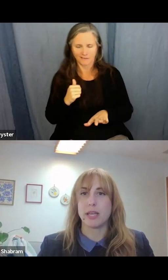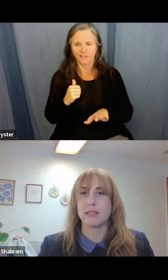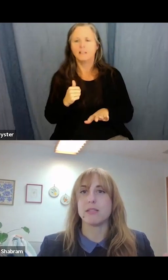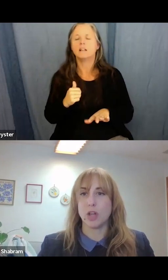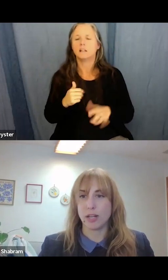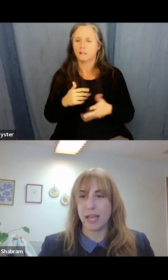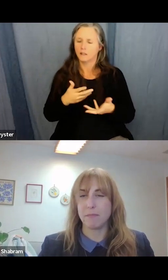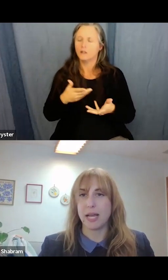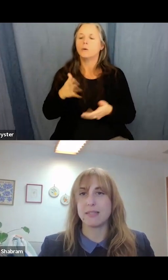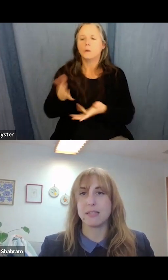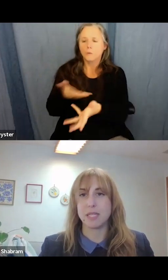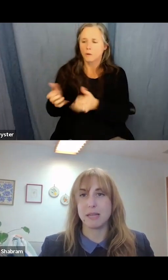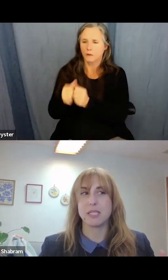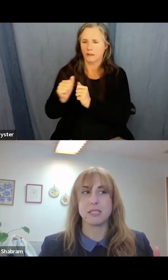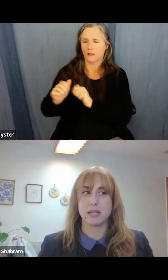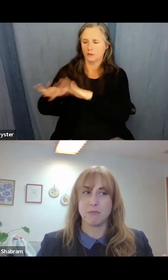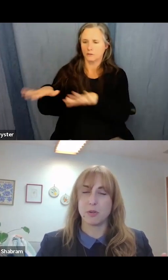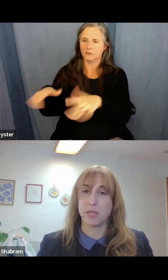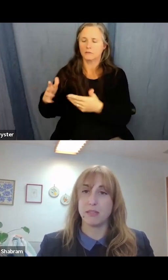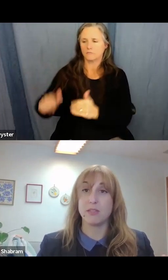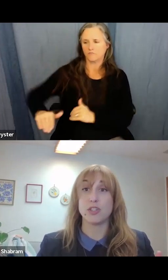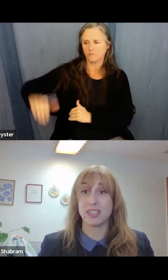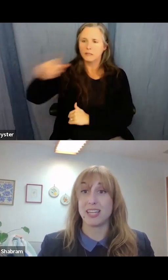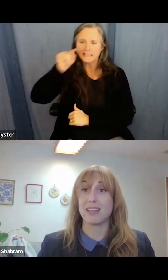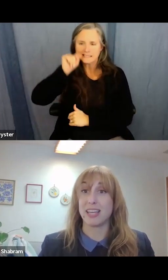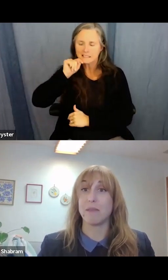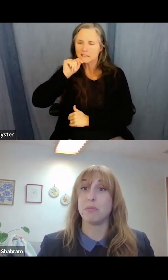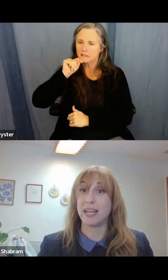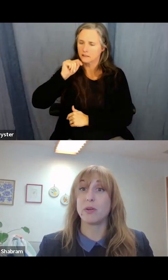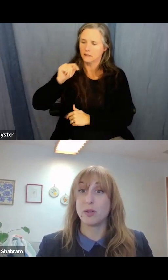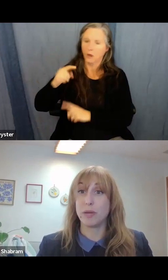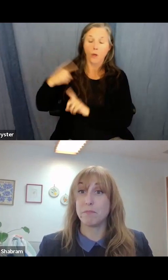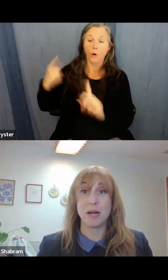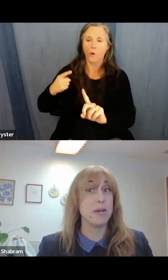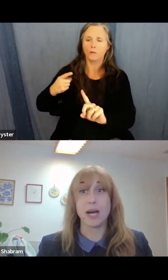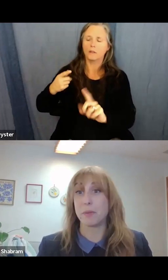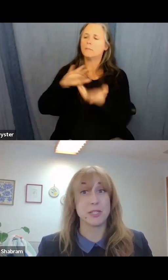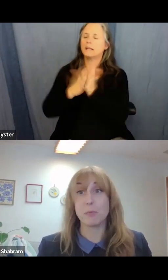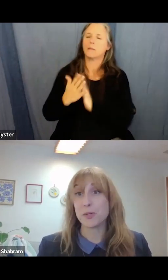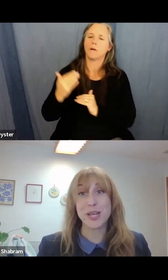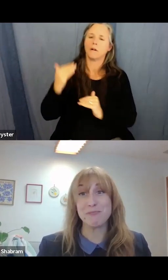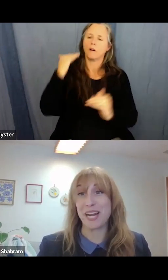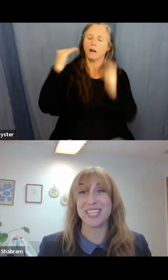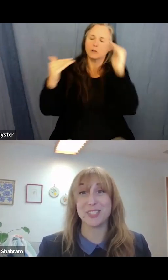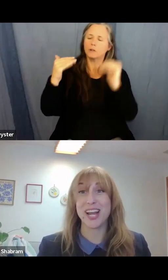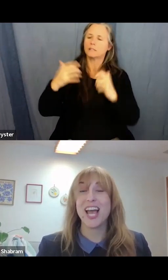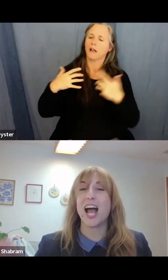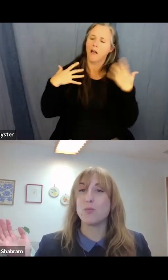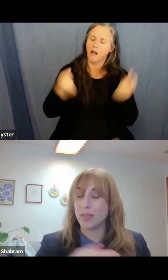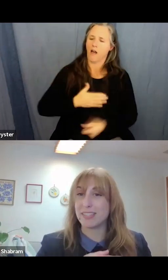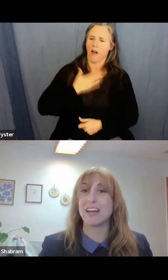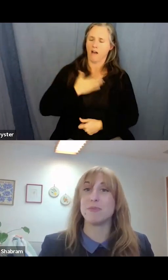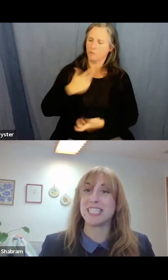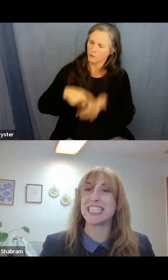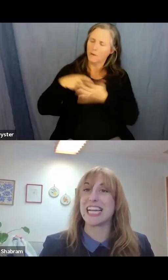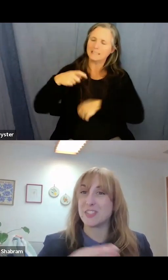Working with kids is the long game. And sometimes the discomfort means just letting that game play out a little bit. I'm not a patient person by nature. I